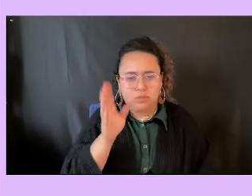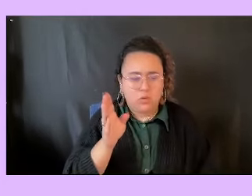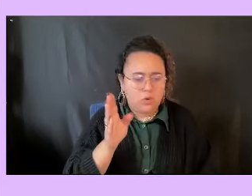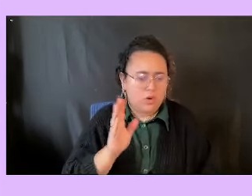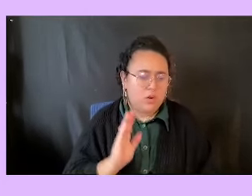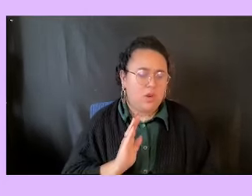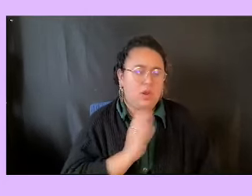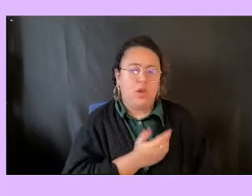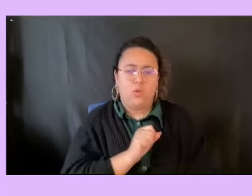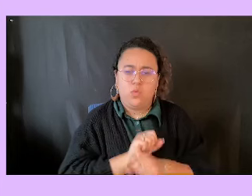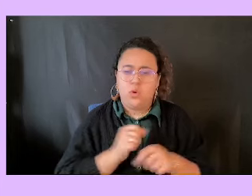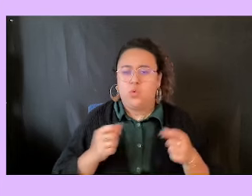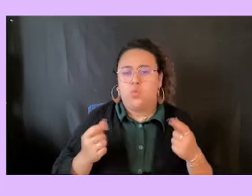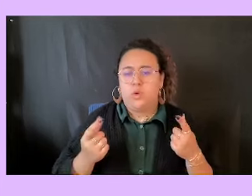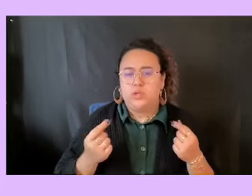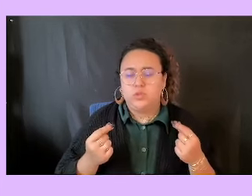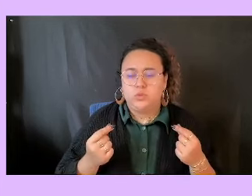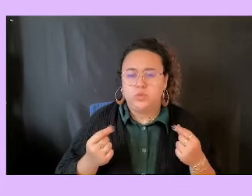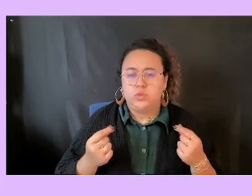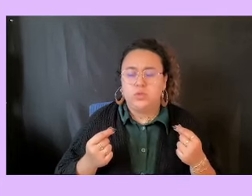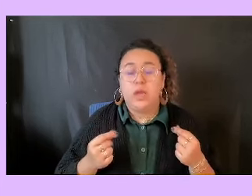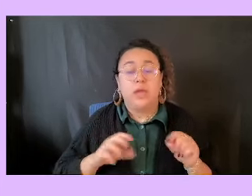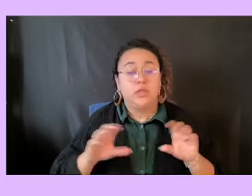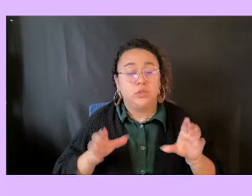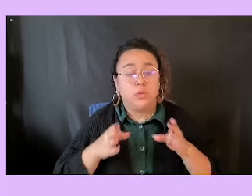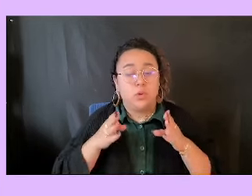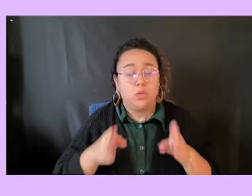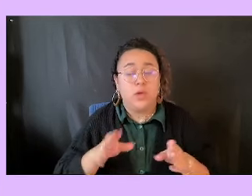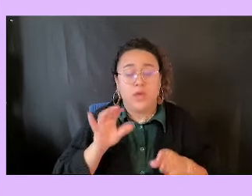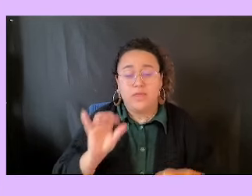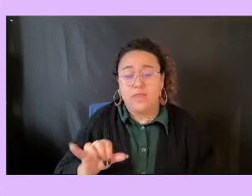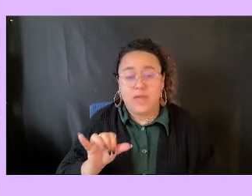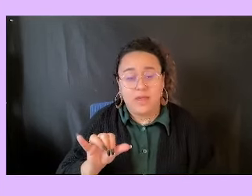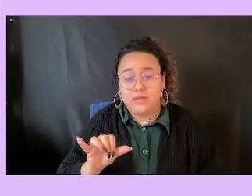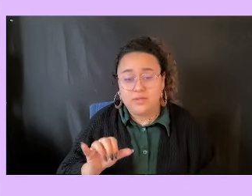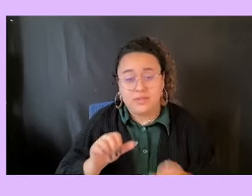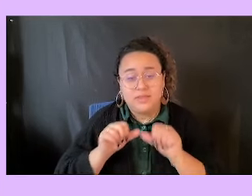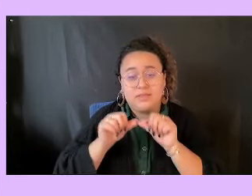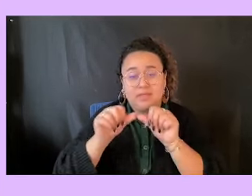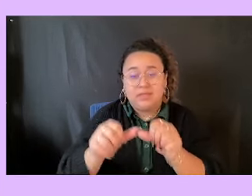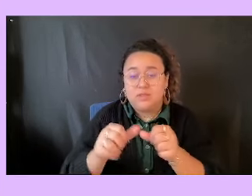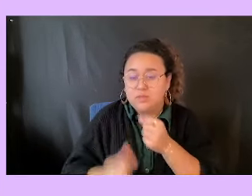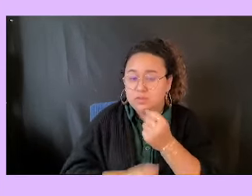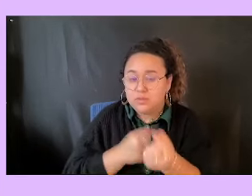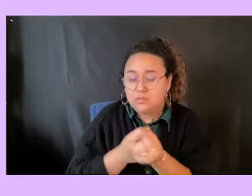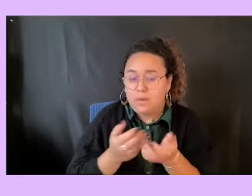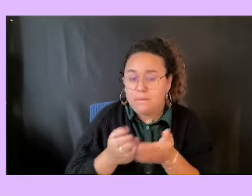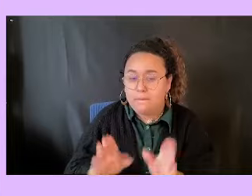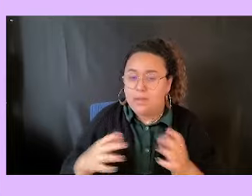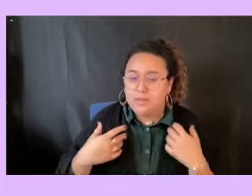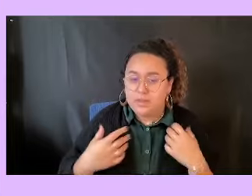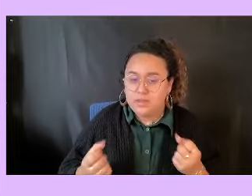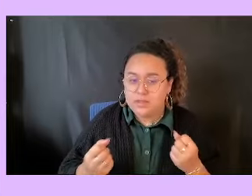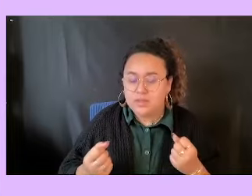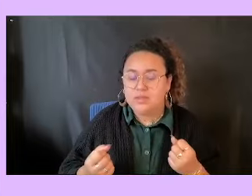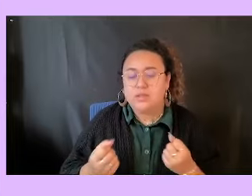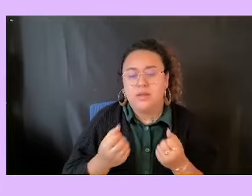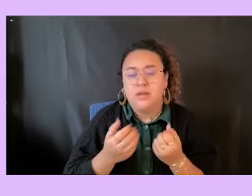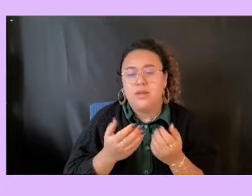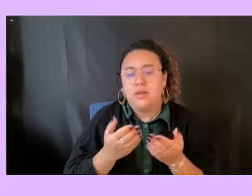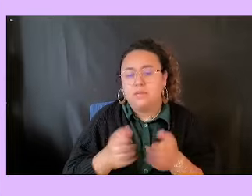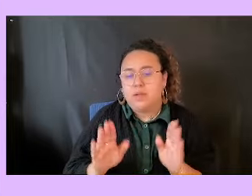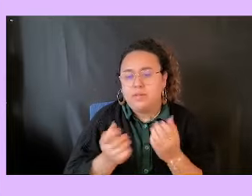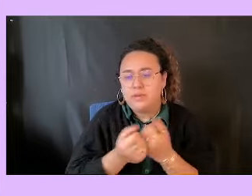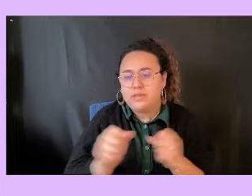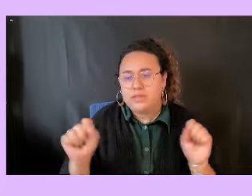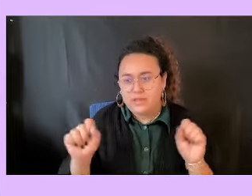doing, and doing so in a way that is continuing to support public safety and public health? Thank